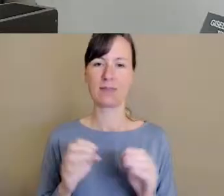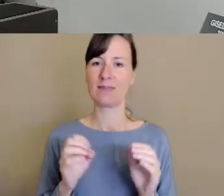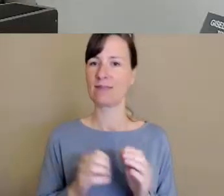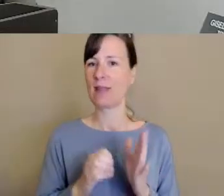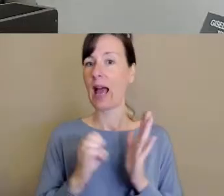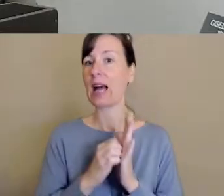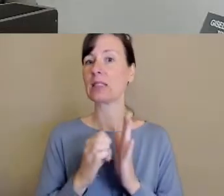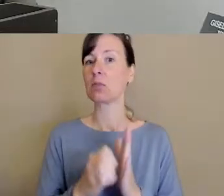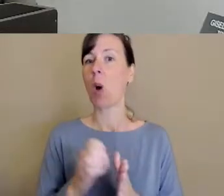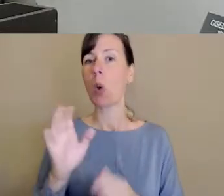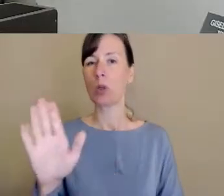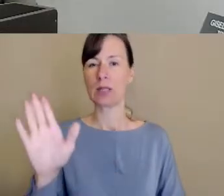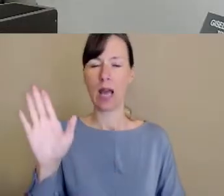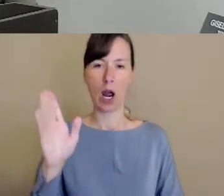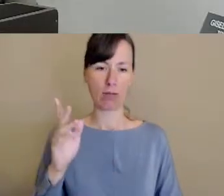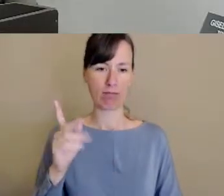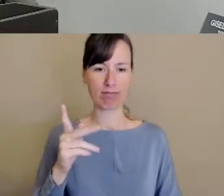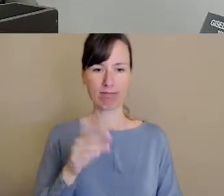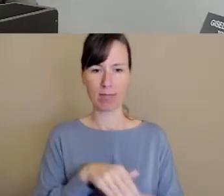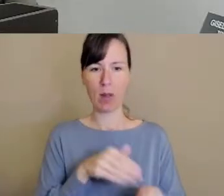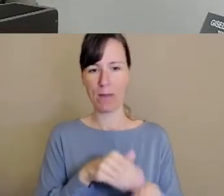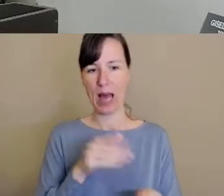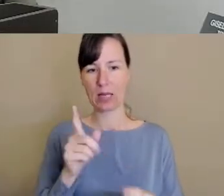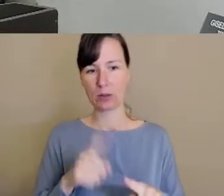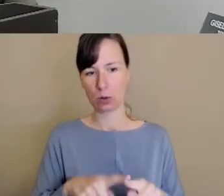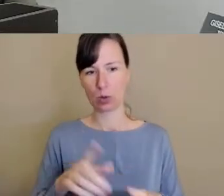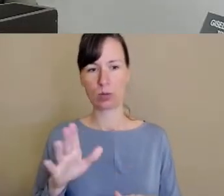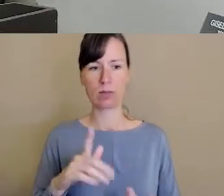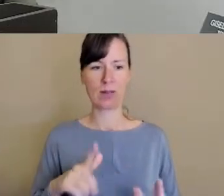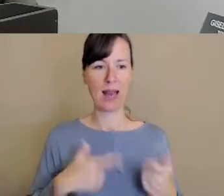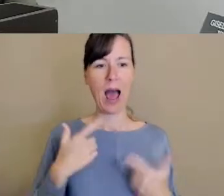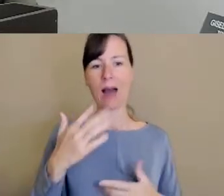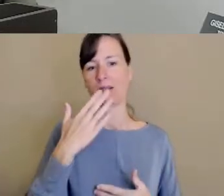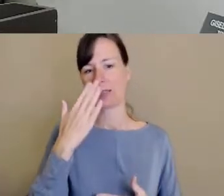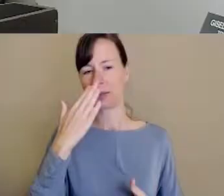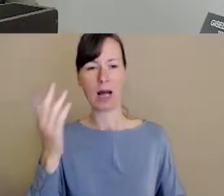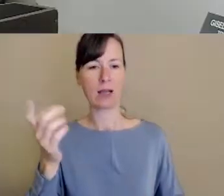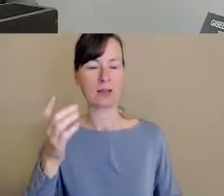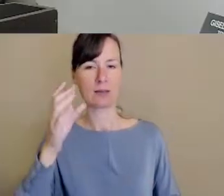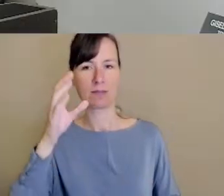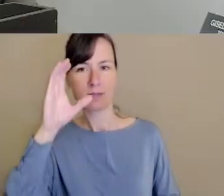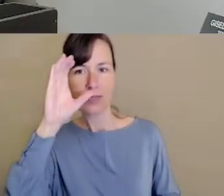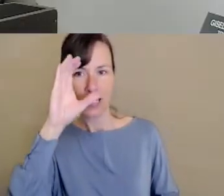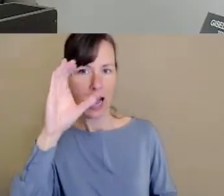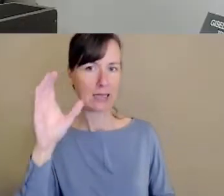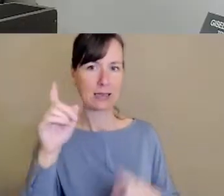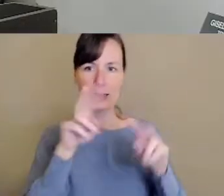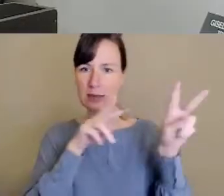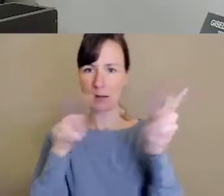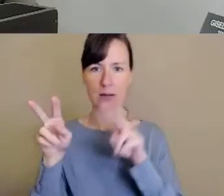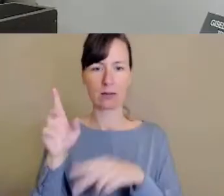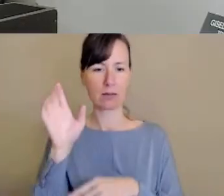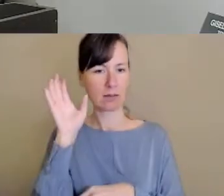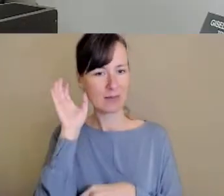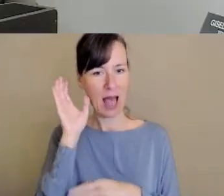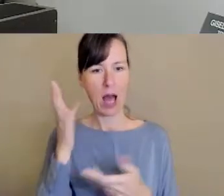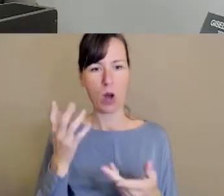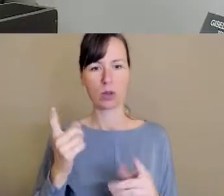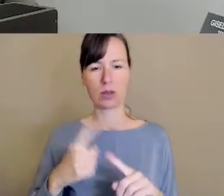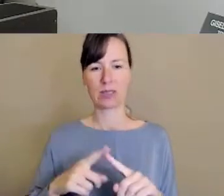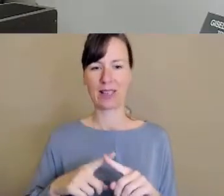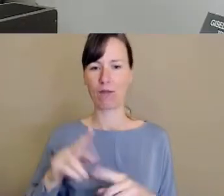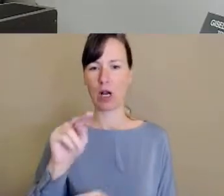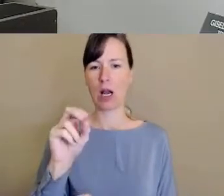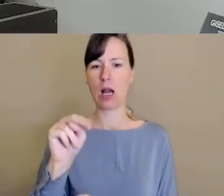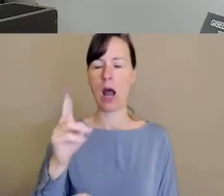suburban environment. So I ask you just to be your better selves. Spend a